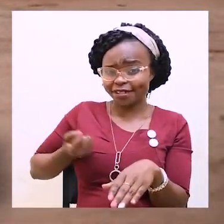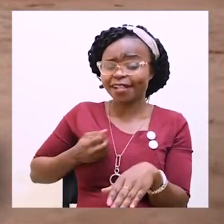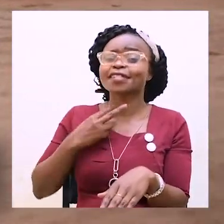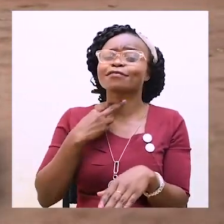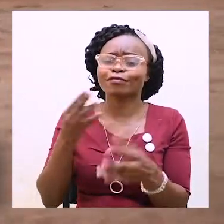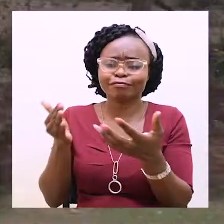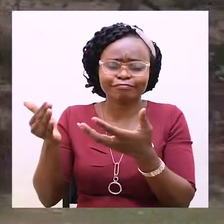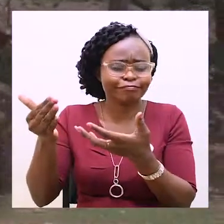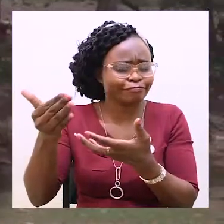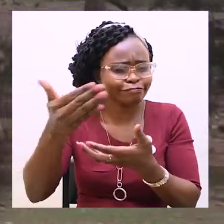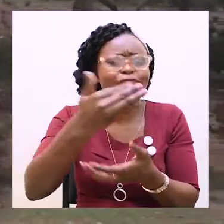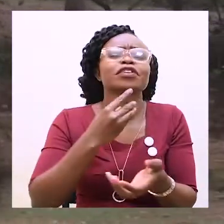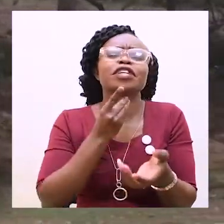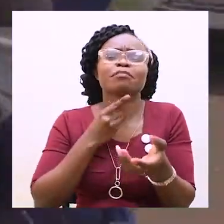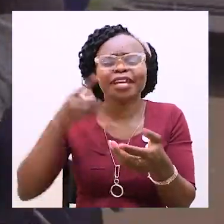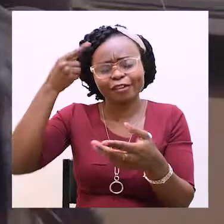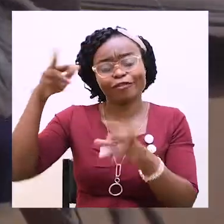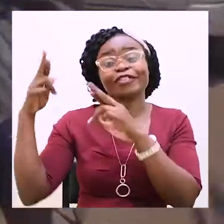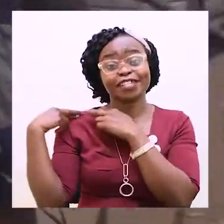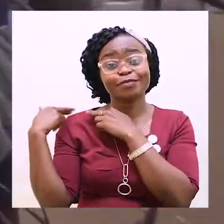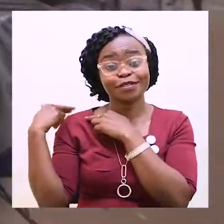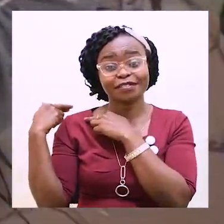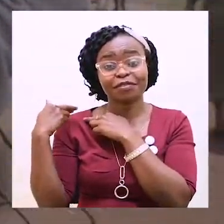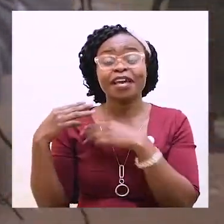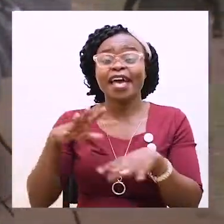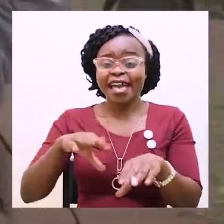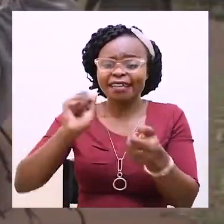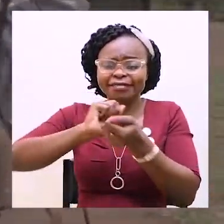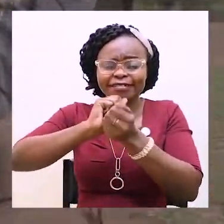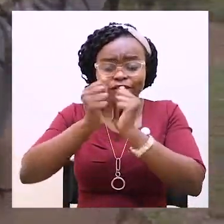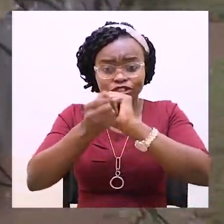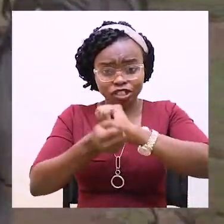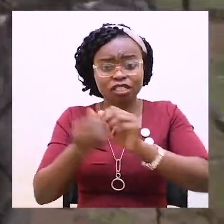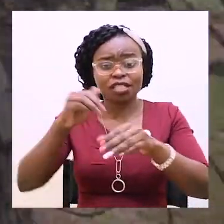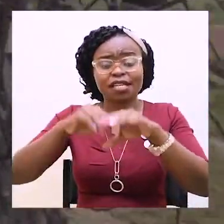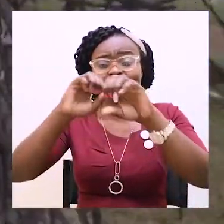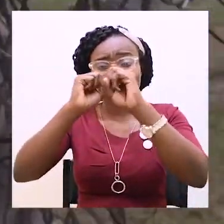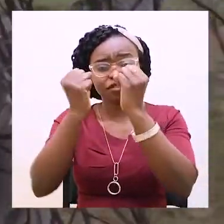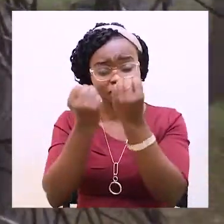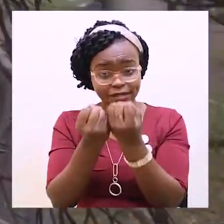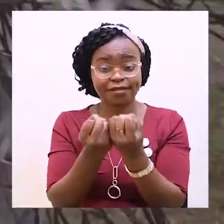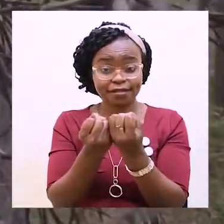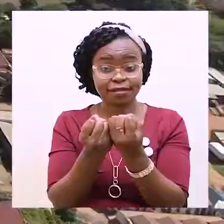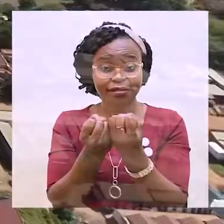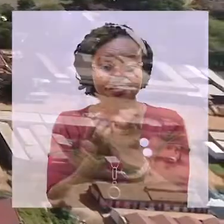to collectively demand for accountability and tangible transformation in societies.